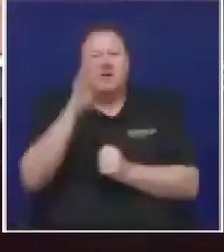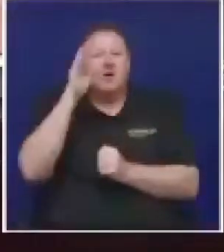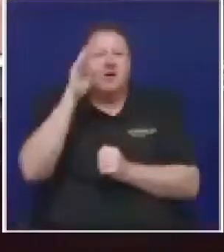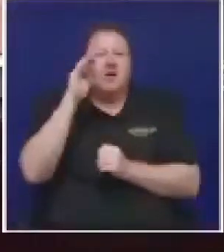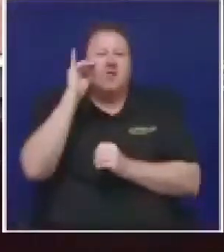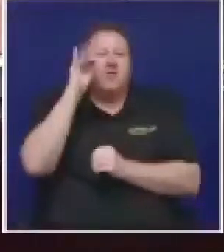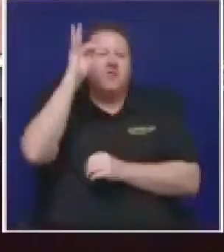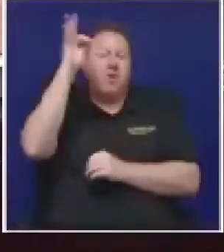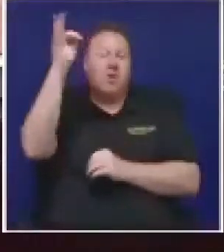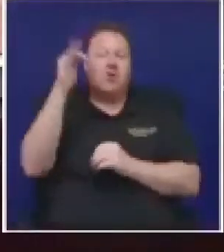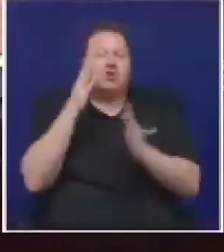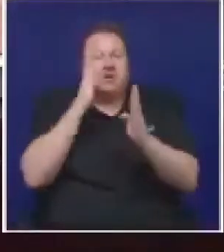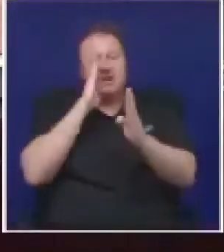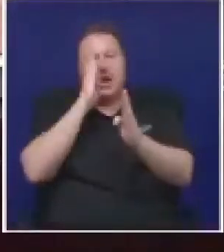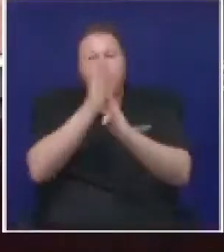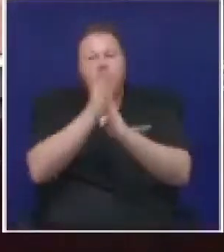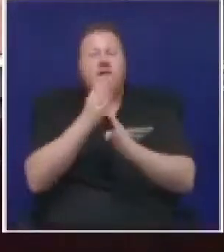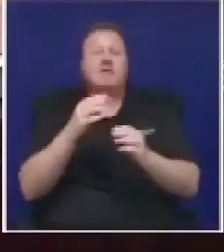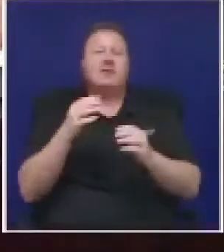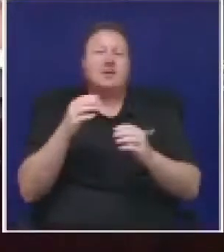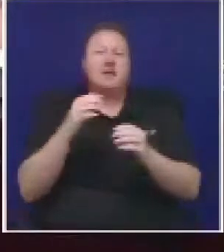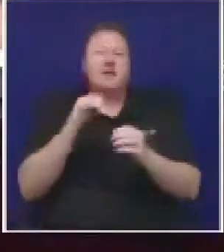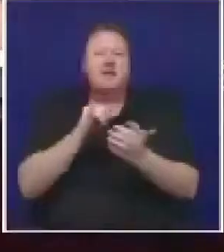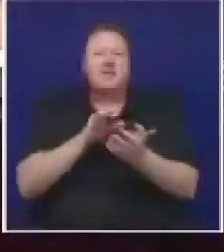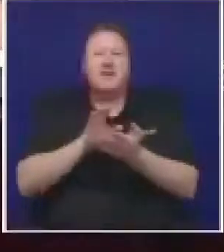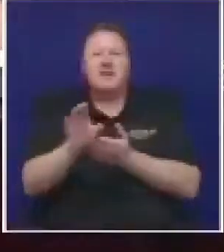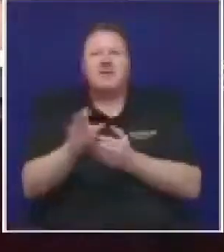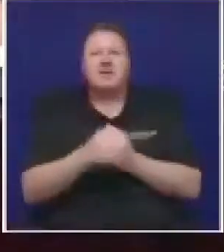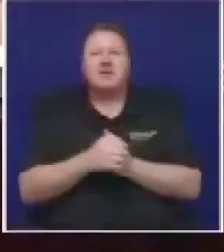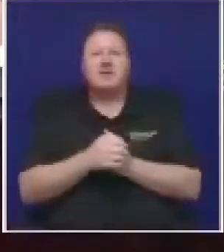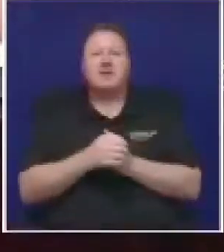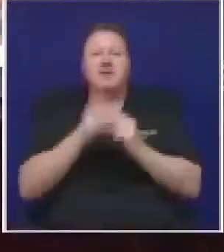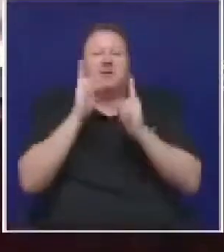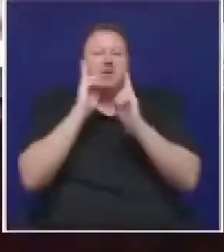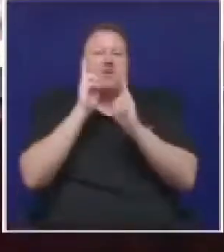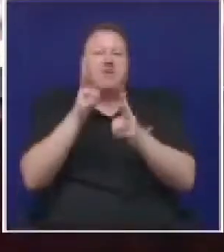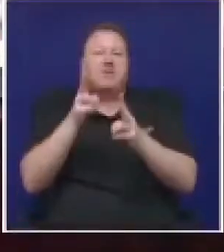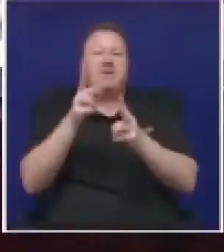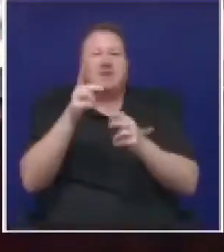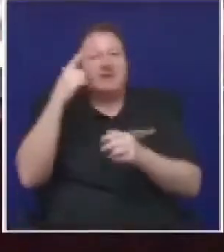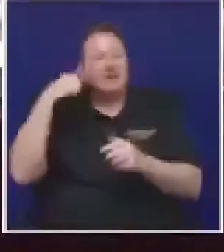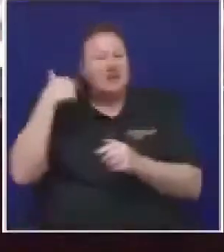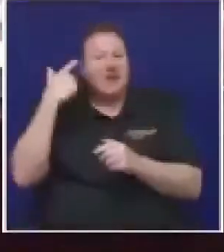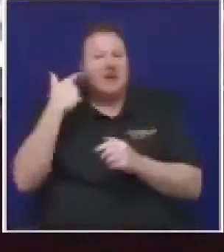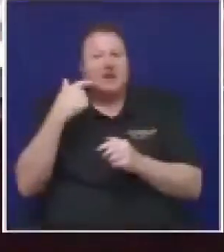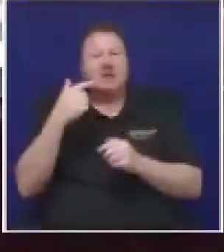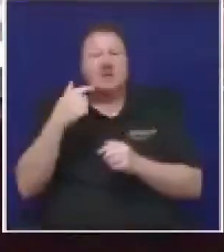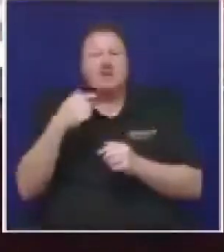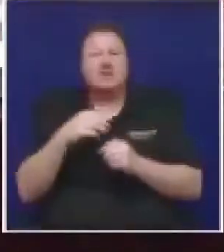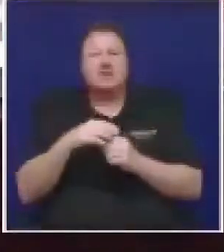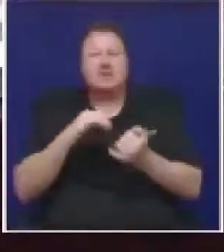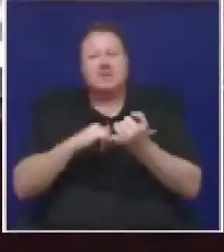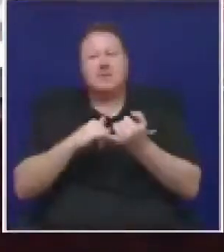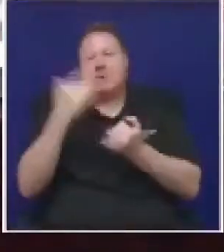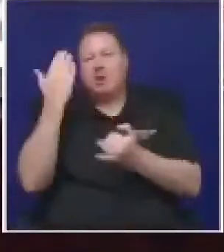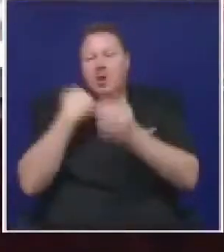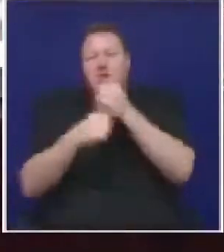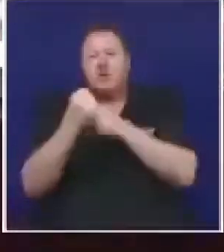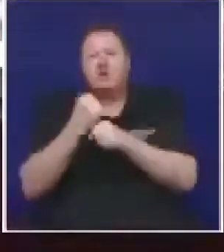investments to our country. Through our visit to London in September last year and the